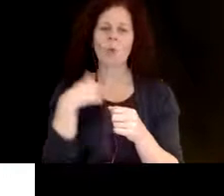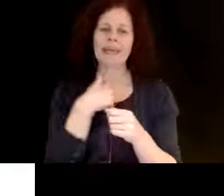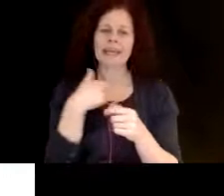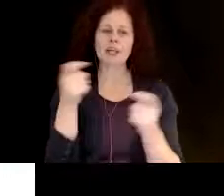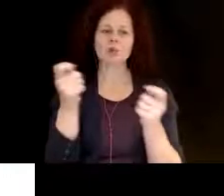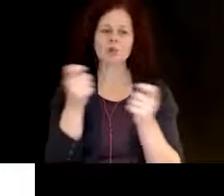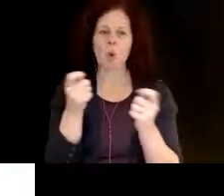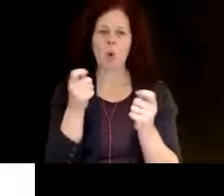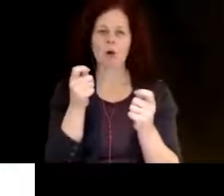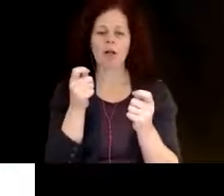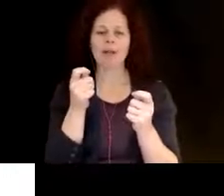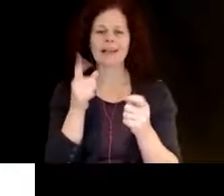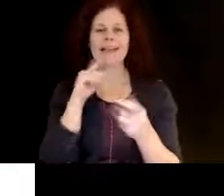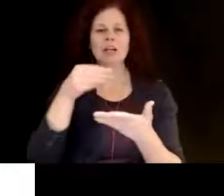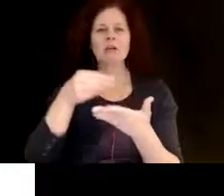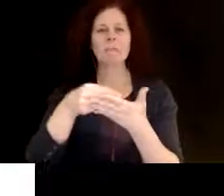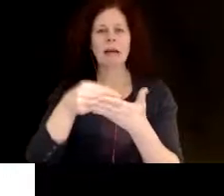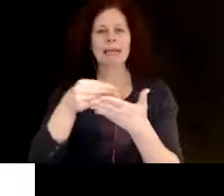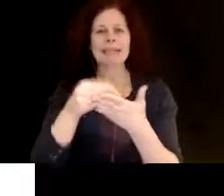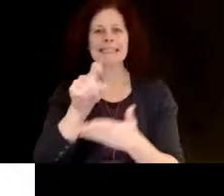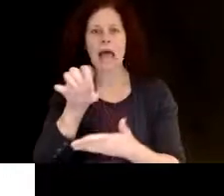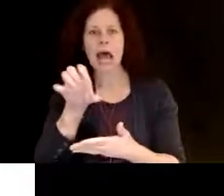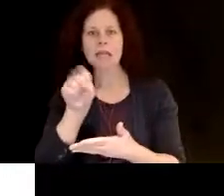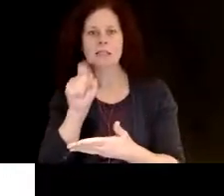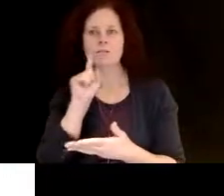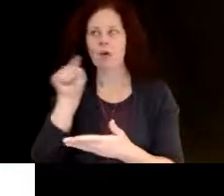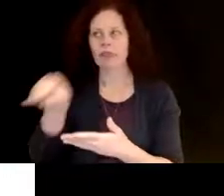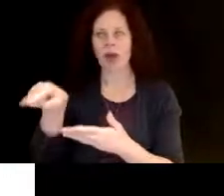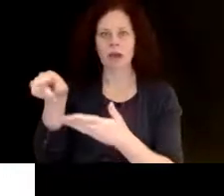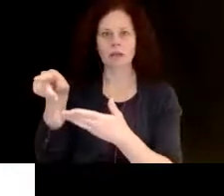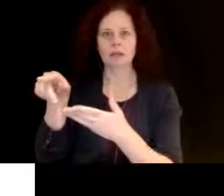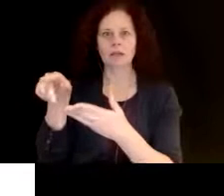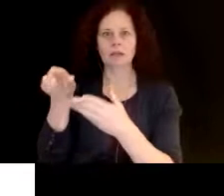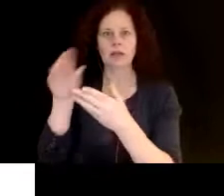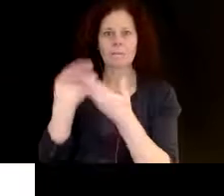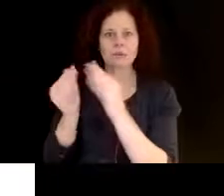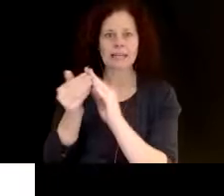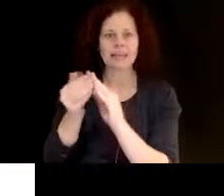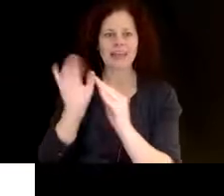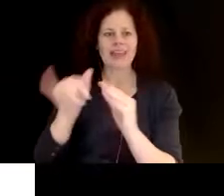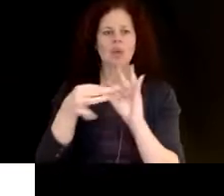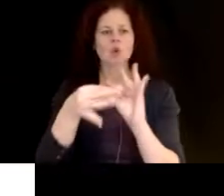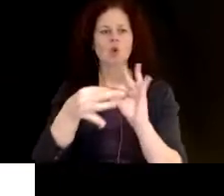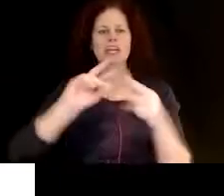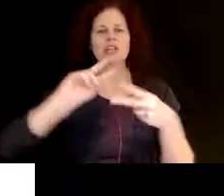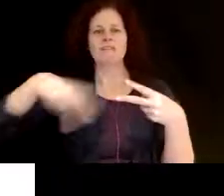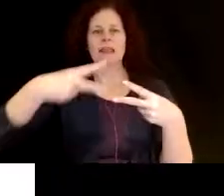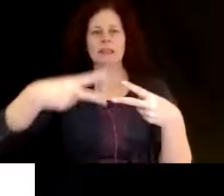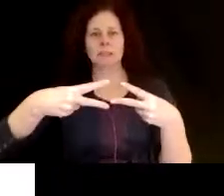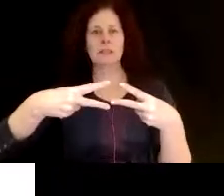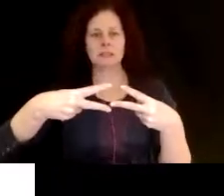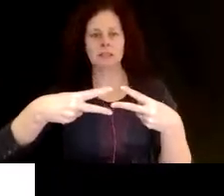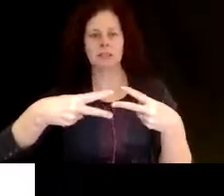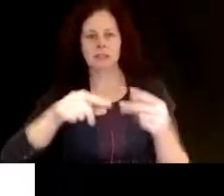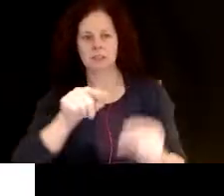characteristics, namely the socioeconomic status of the municipality, that association flipped. So overall,